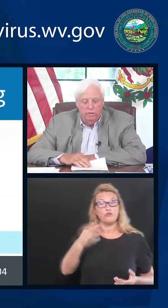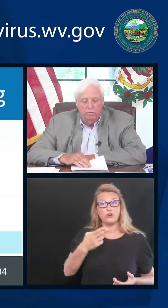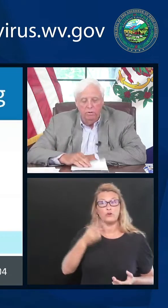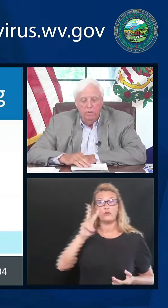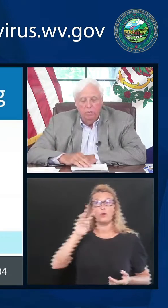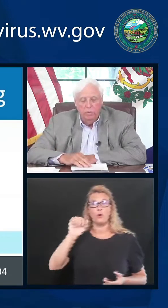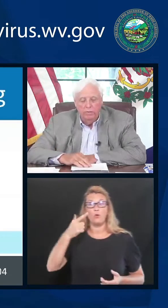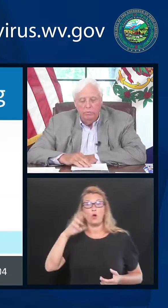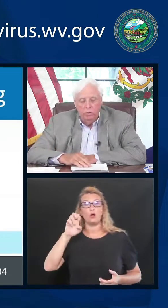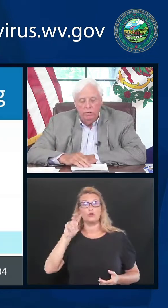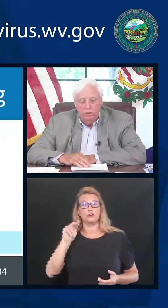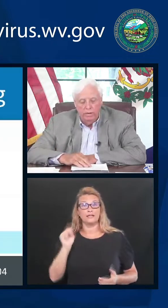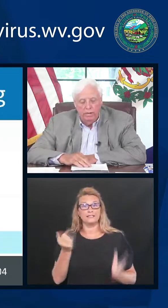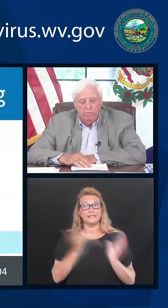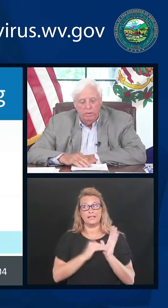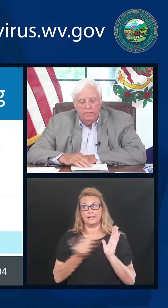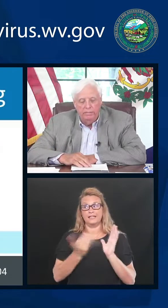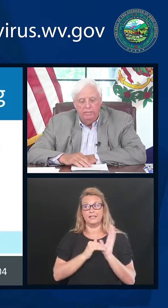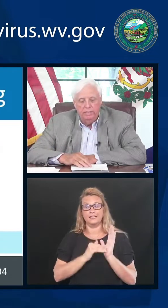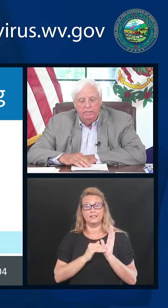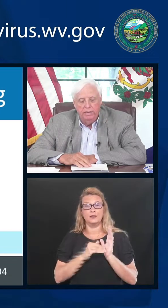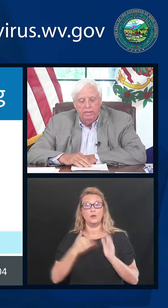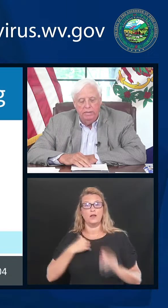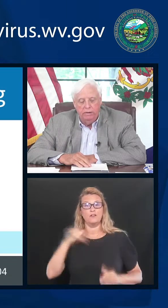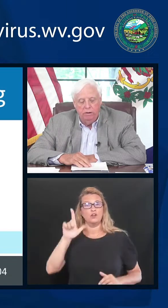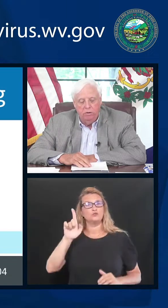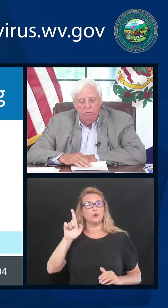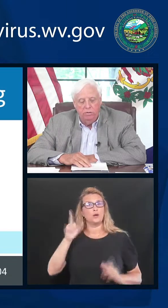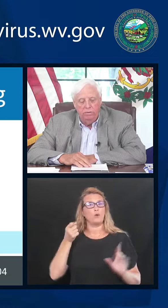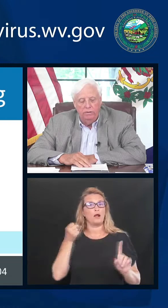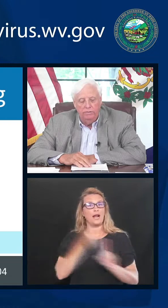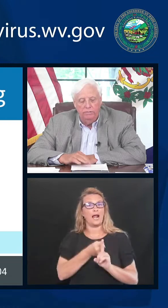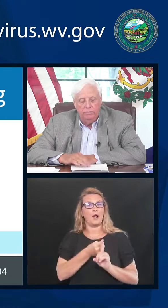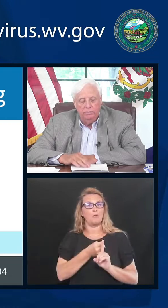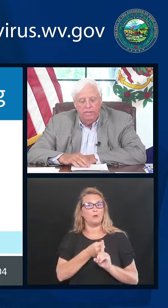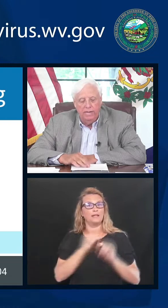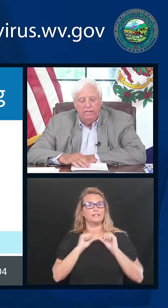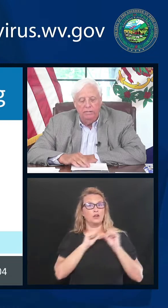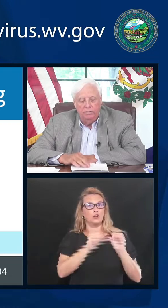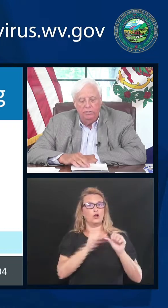over and over. We have 21 outbreaks in our long-term care